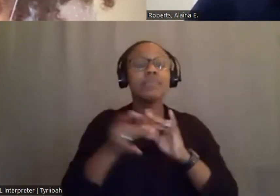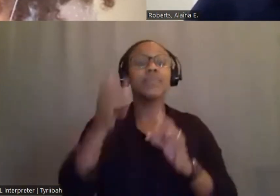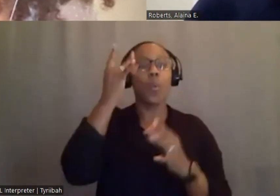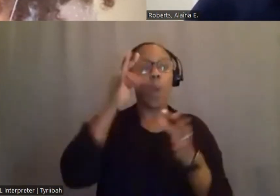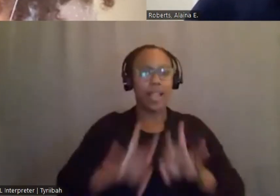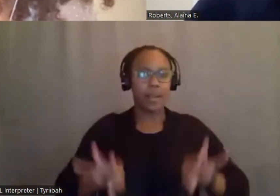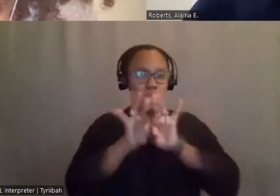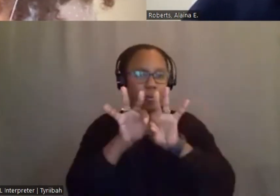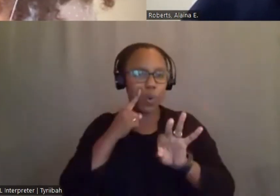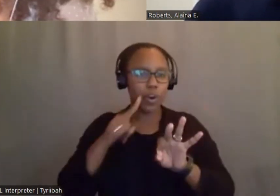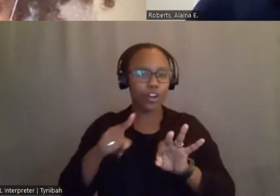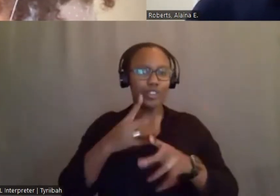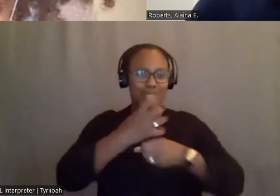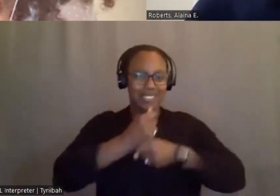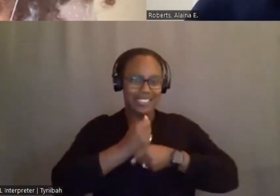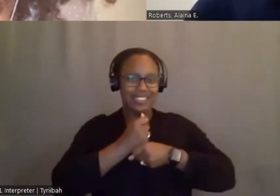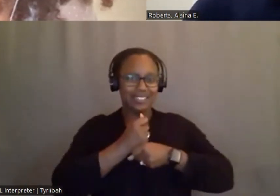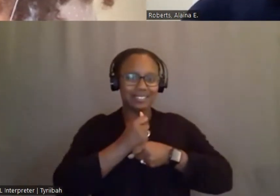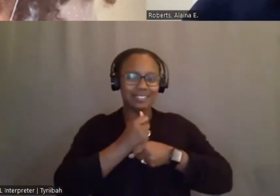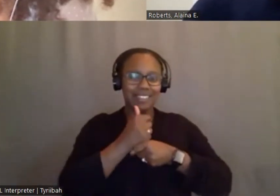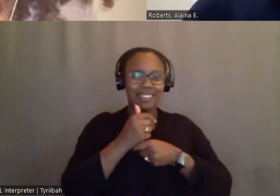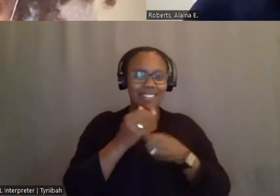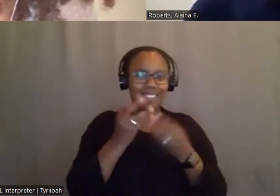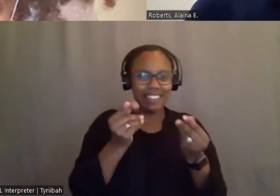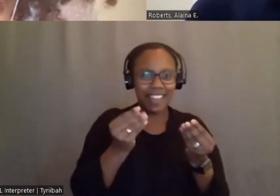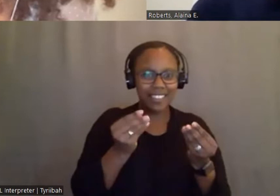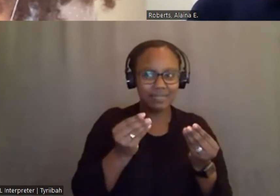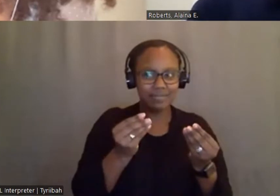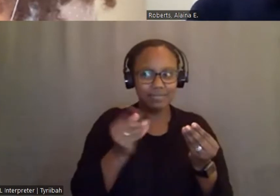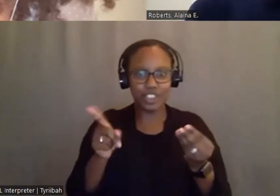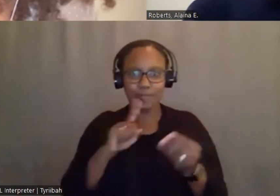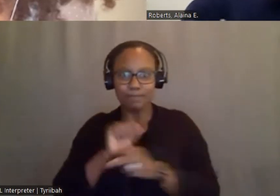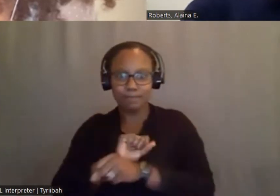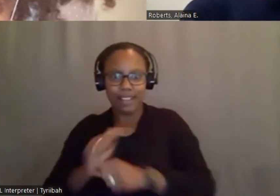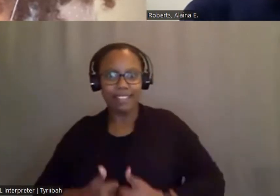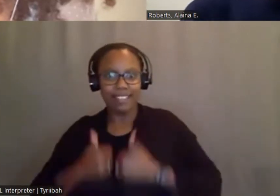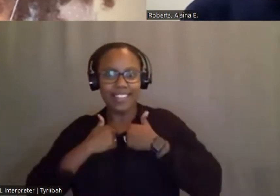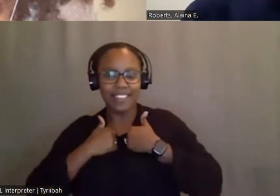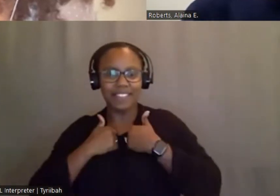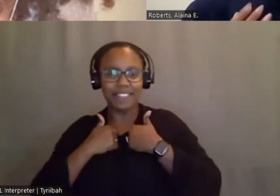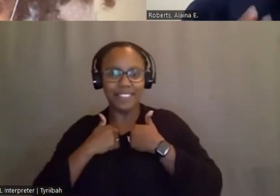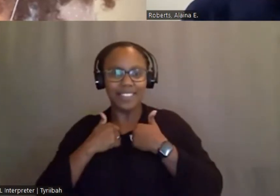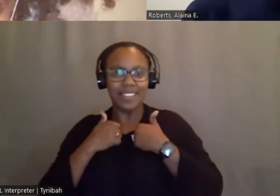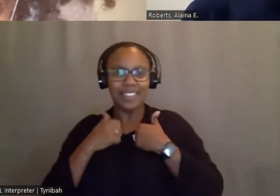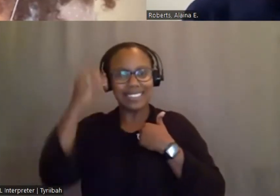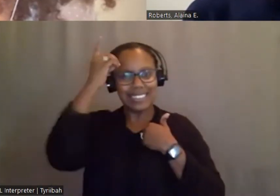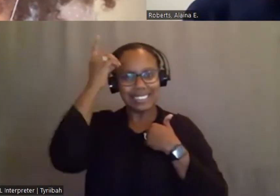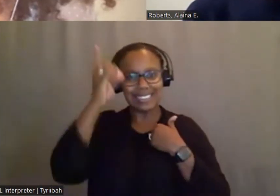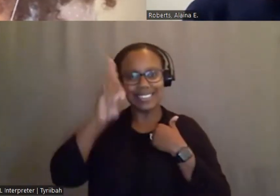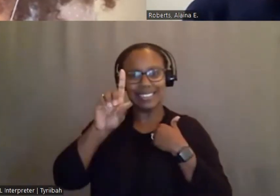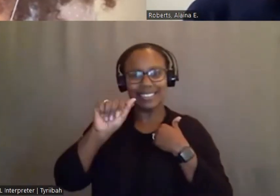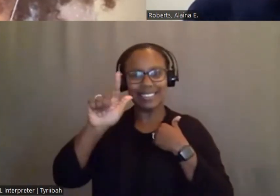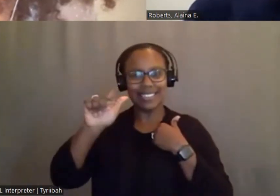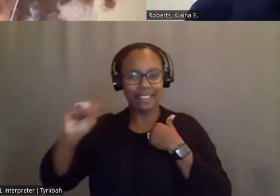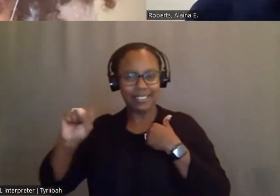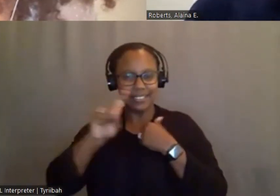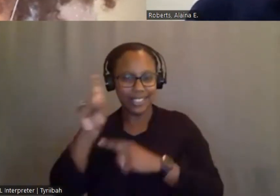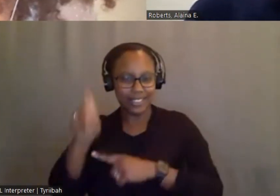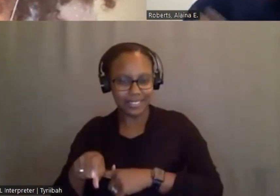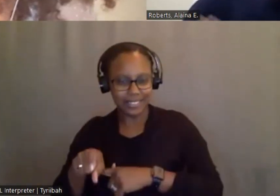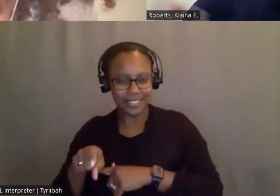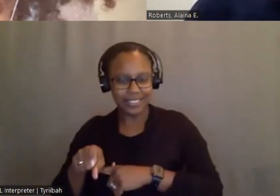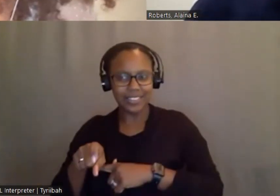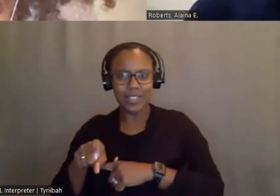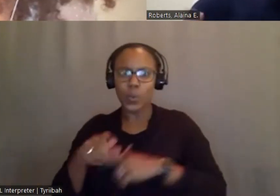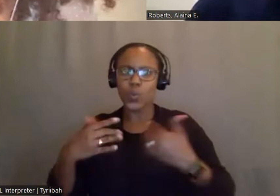actually living in Dallas, Texas, which is hundreds of miles away from Ardmore, Oklahoma, where we still have that land. And yet she makes